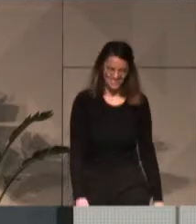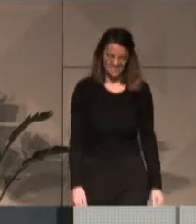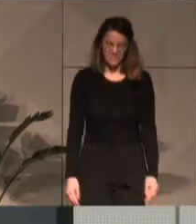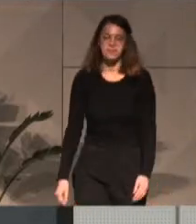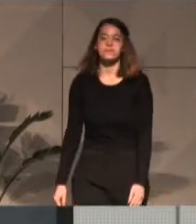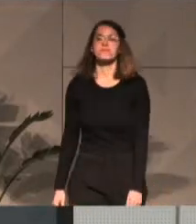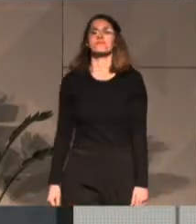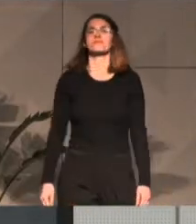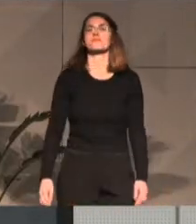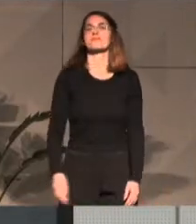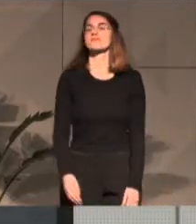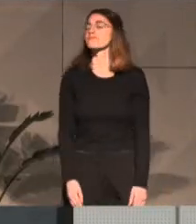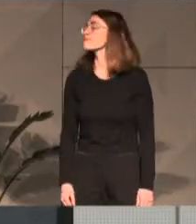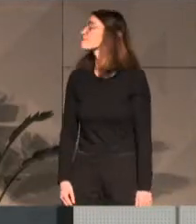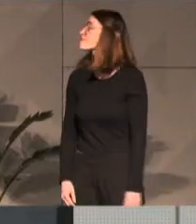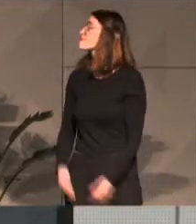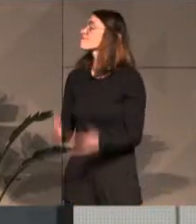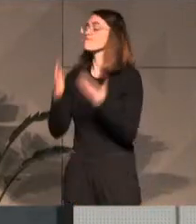And we